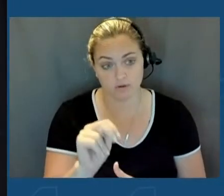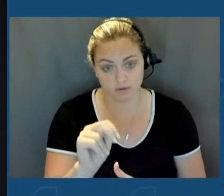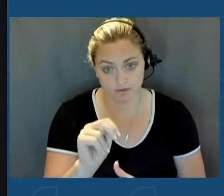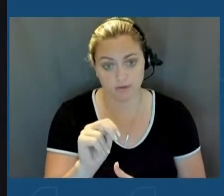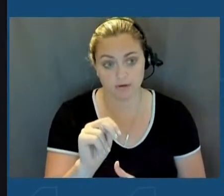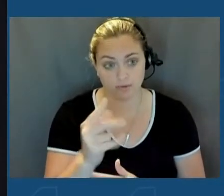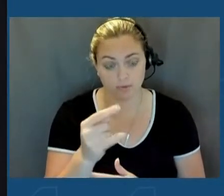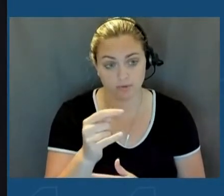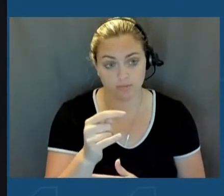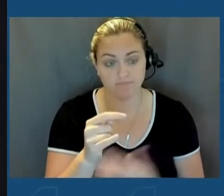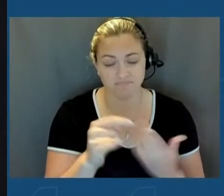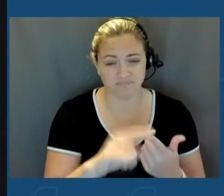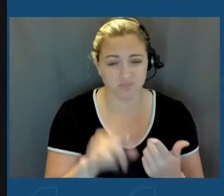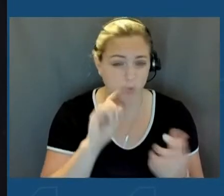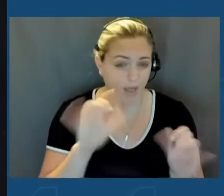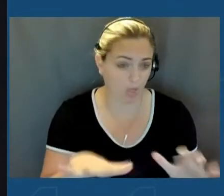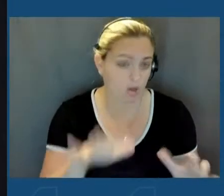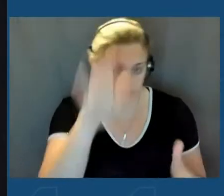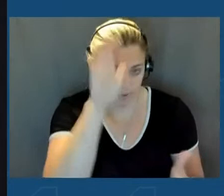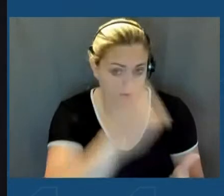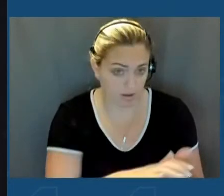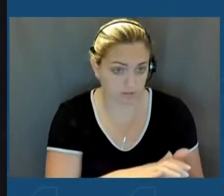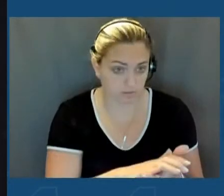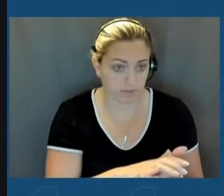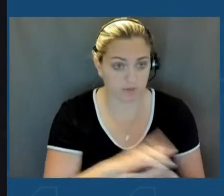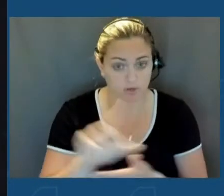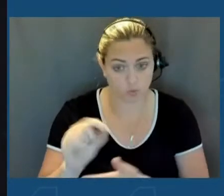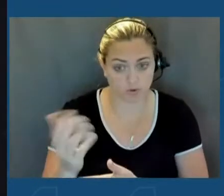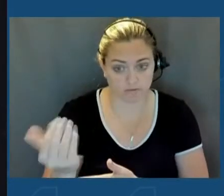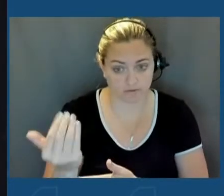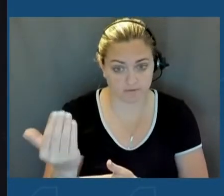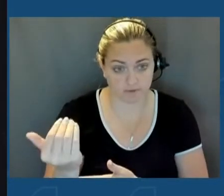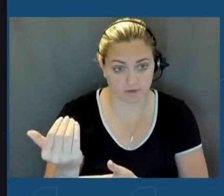Gabe, senselessly to gun violence in 2015.